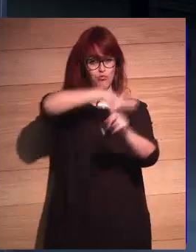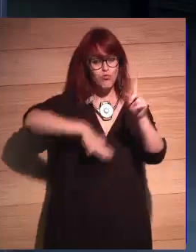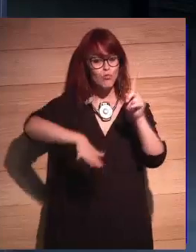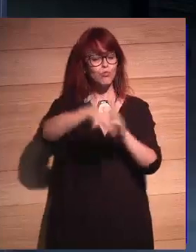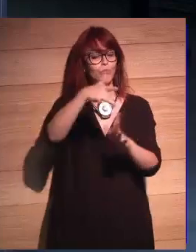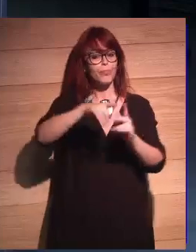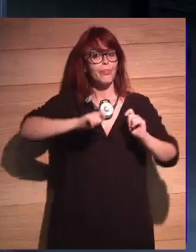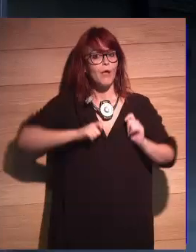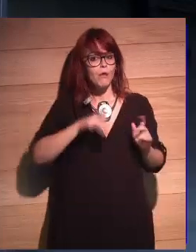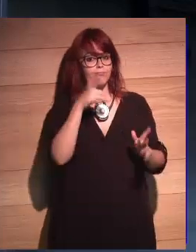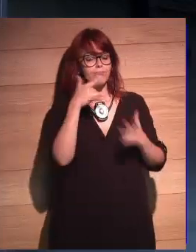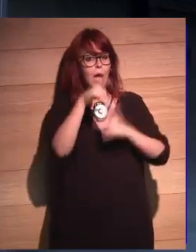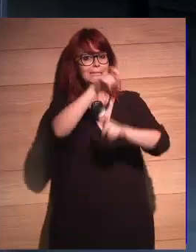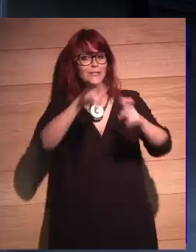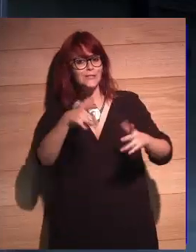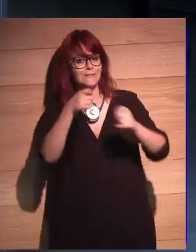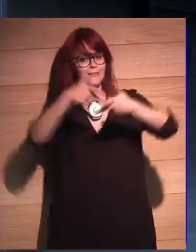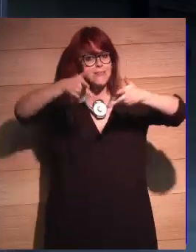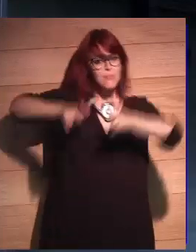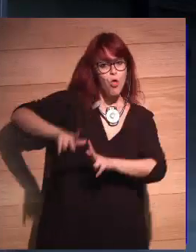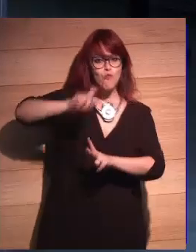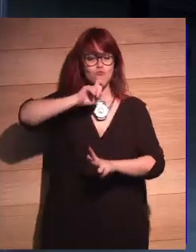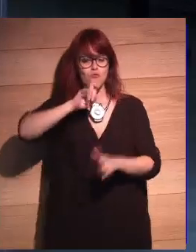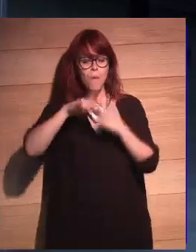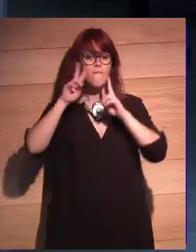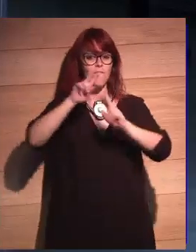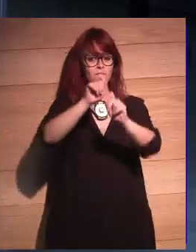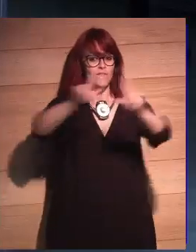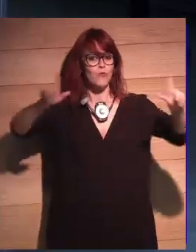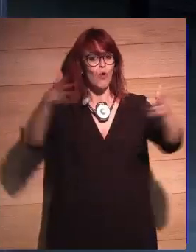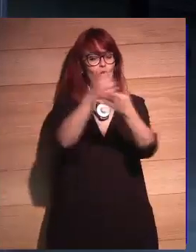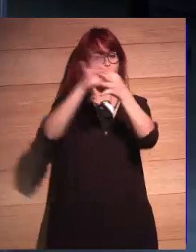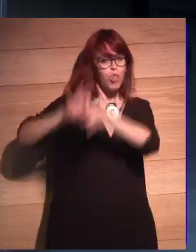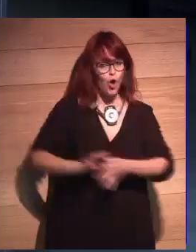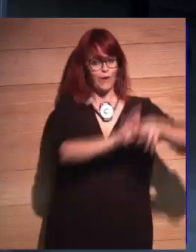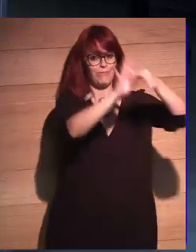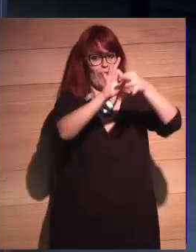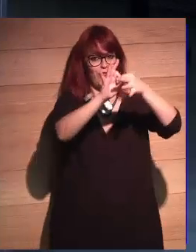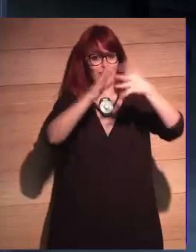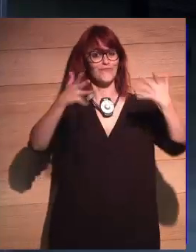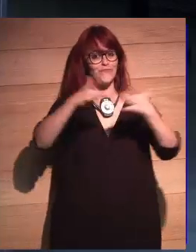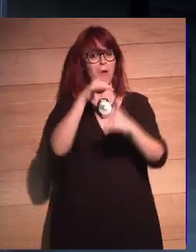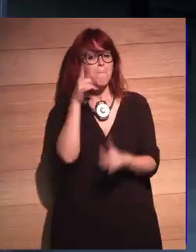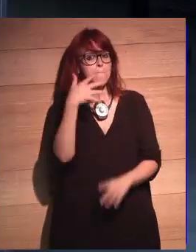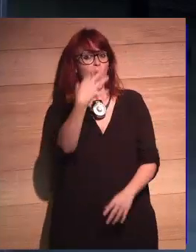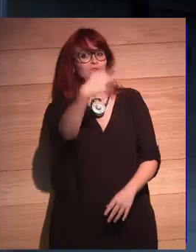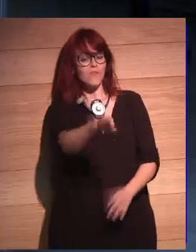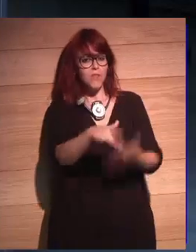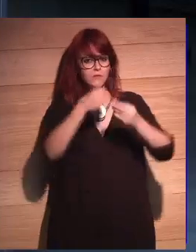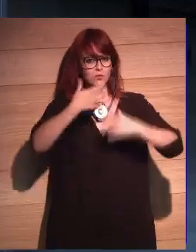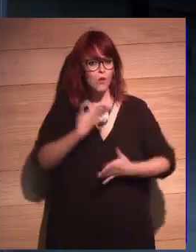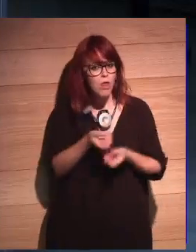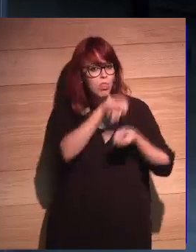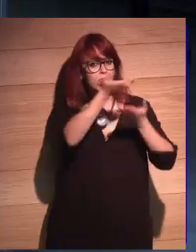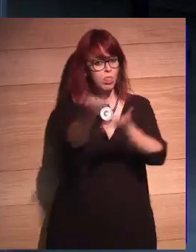you're sitting on, the screen you're watching, everything is connected. And the possibilities for storytelling are